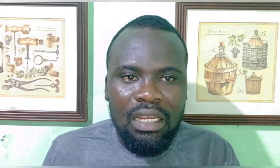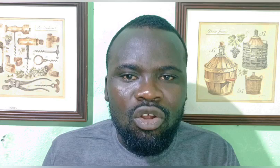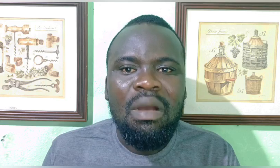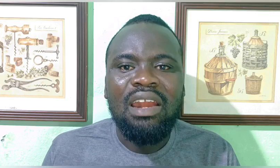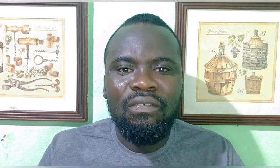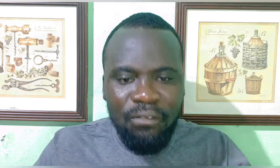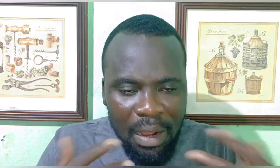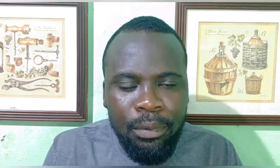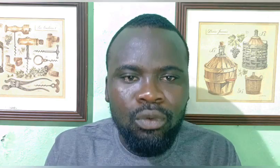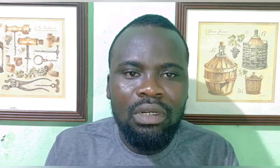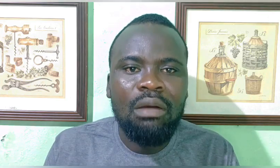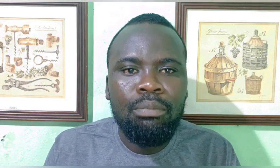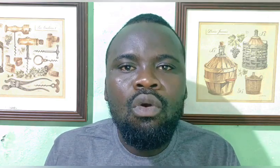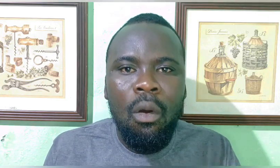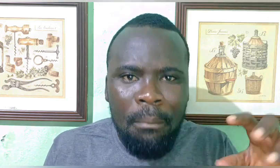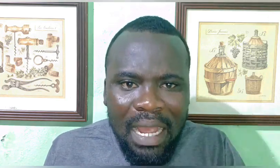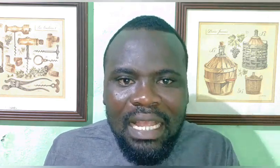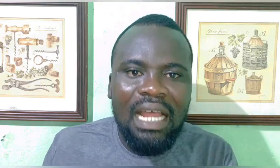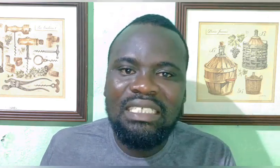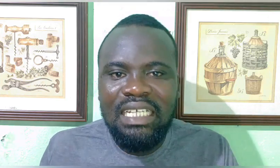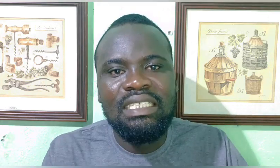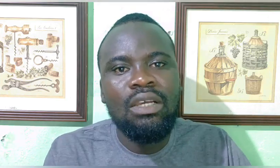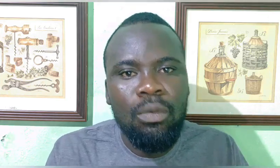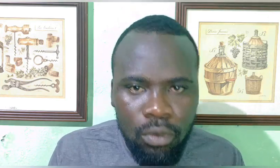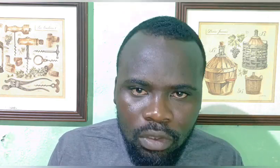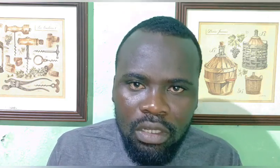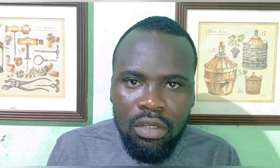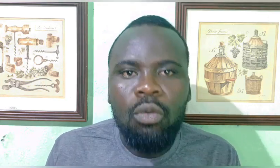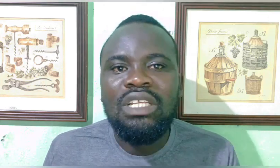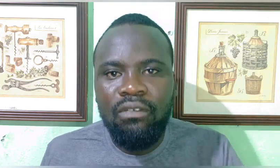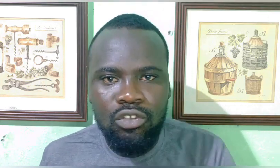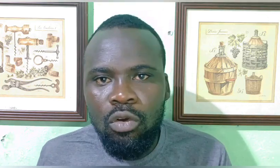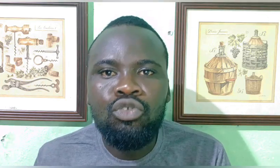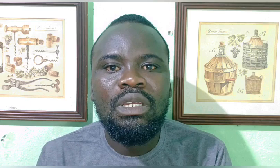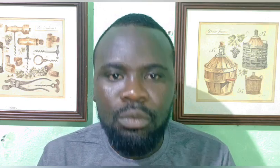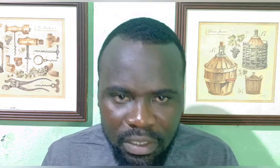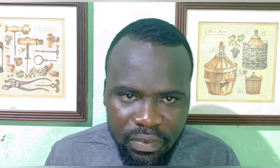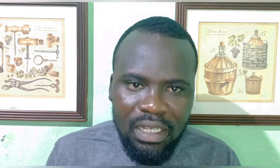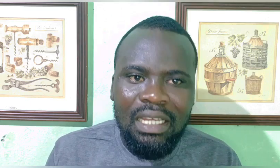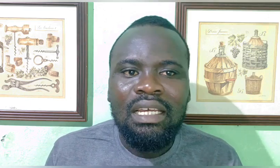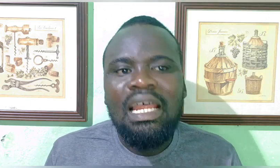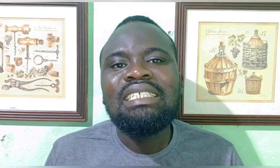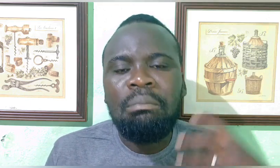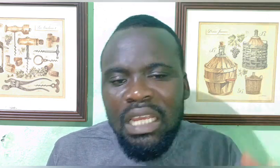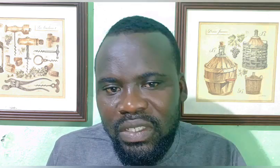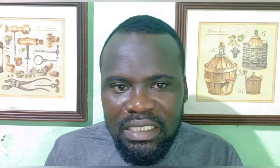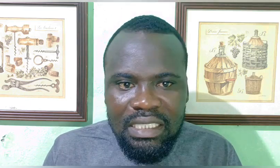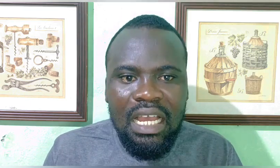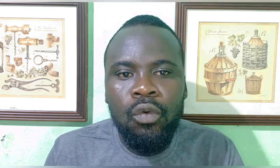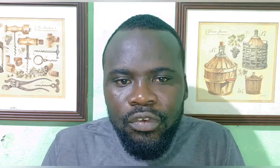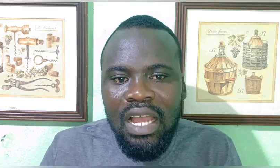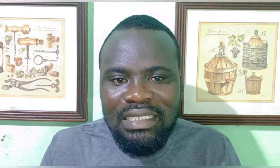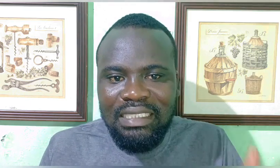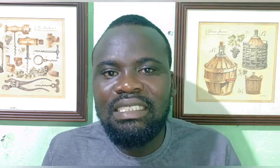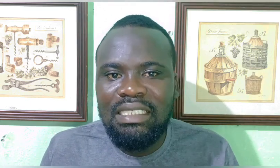kina na ma revamp no na mpo Oman Ghana shares na ewo no. Onya mfaso no muso win tefa. That's the main reason ti